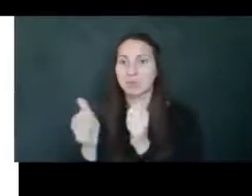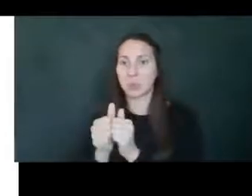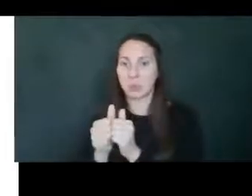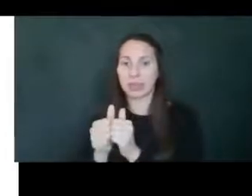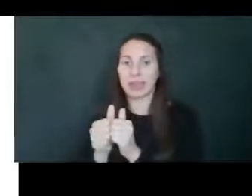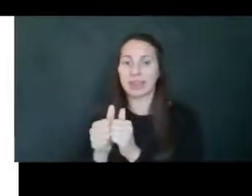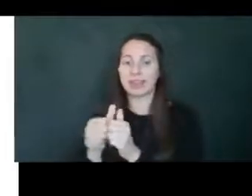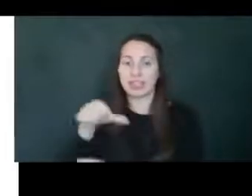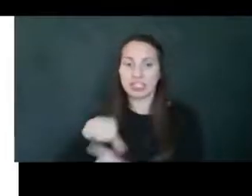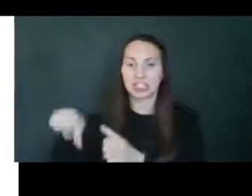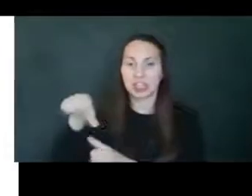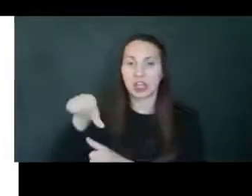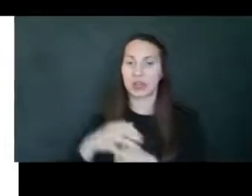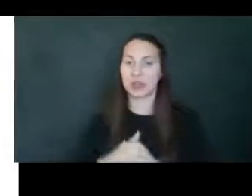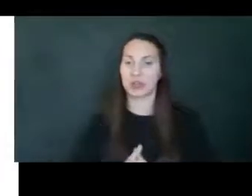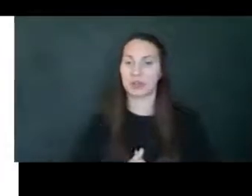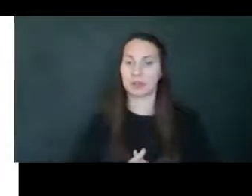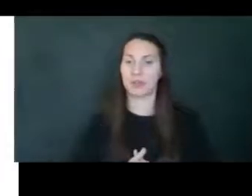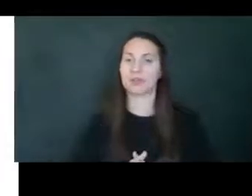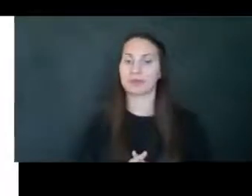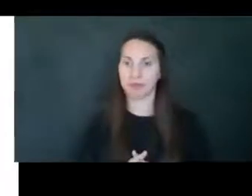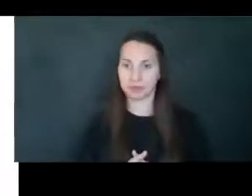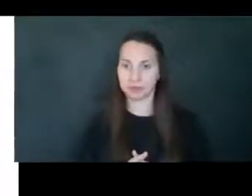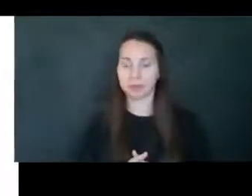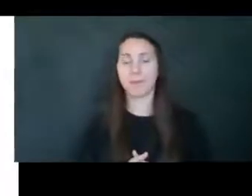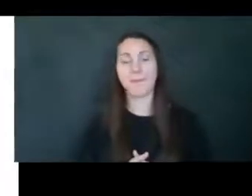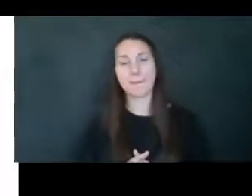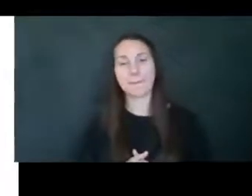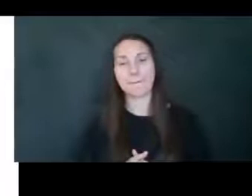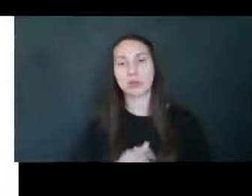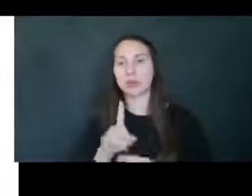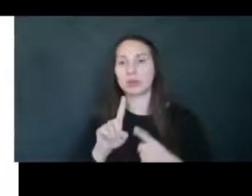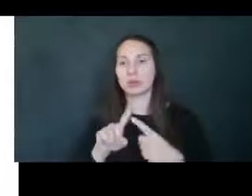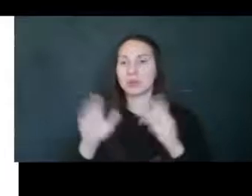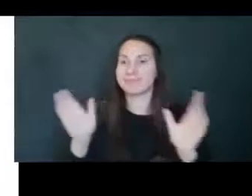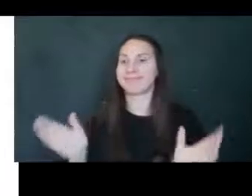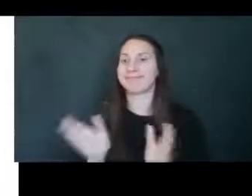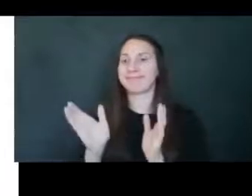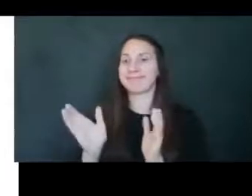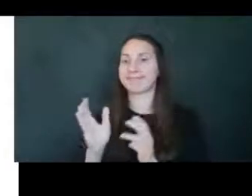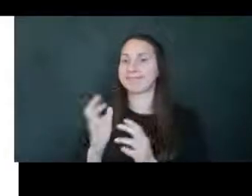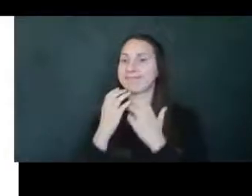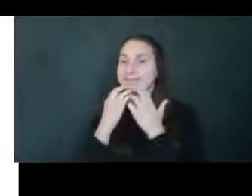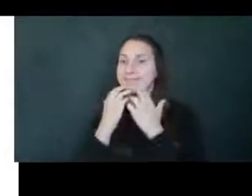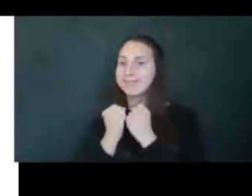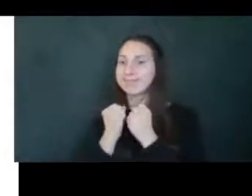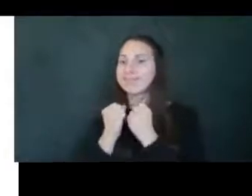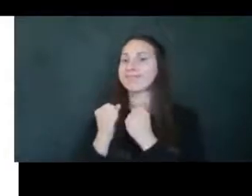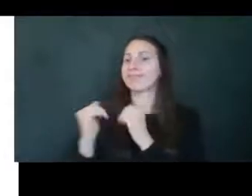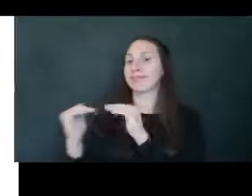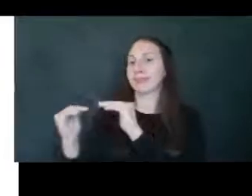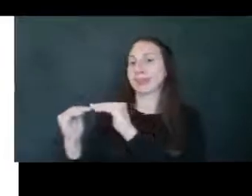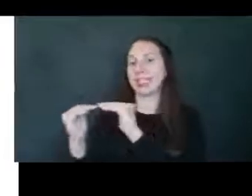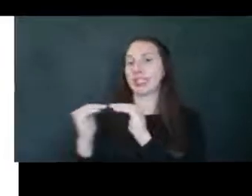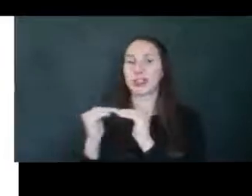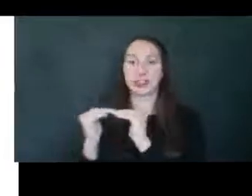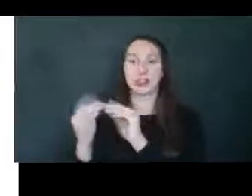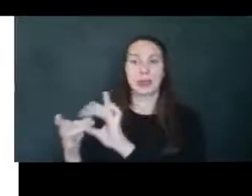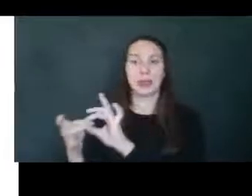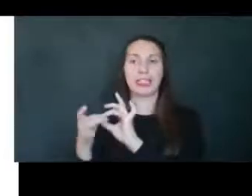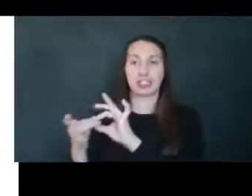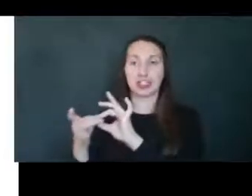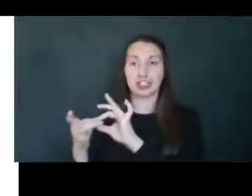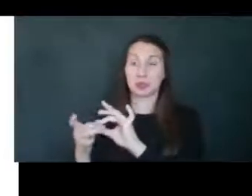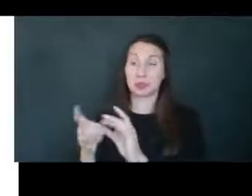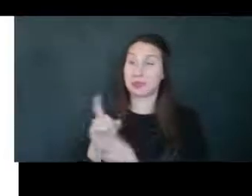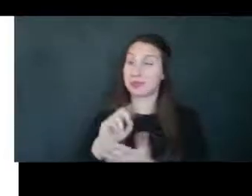that promotes meaningful peer relationships. This affords the opportunity for people to connect to one another, to